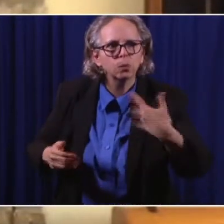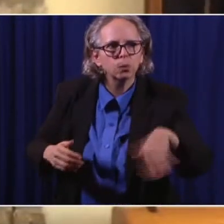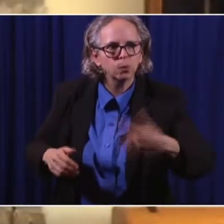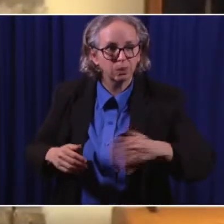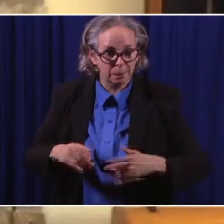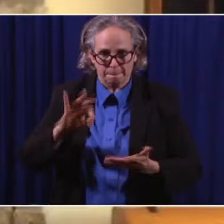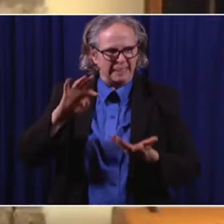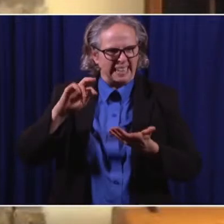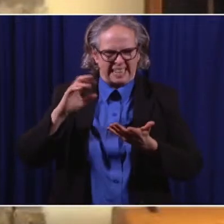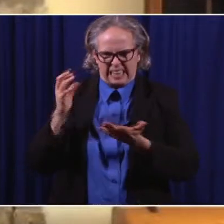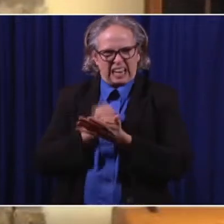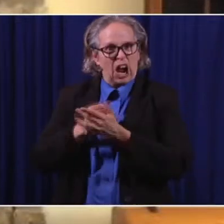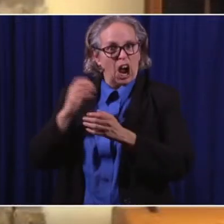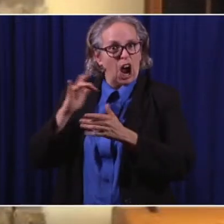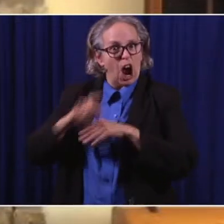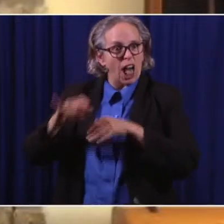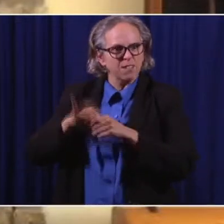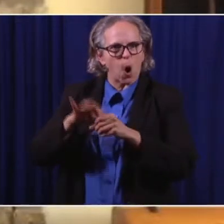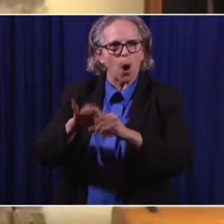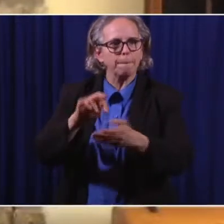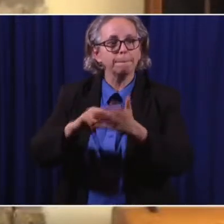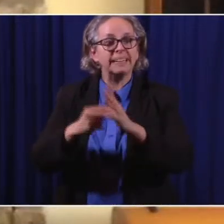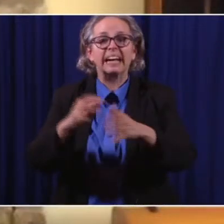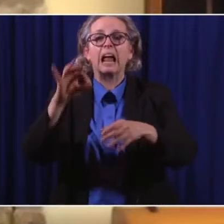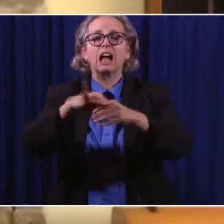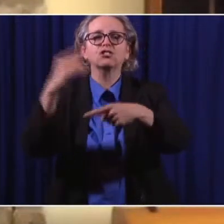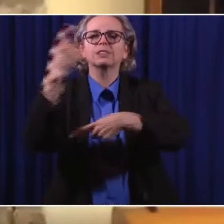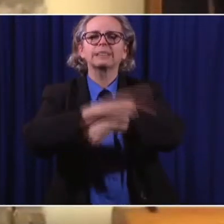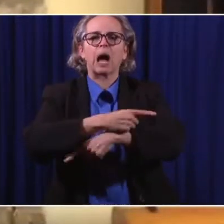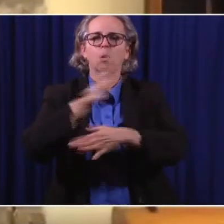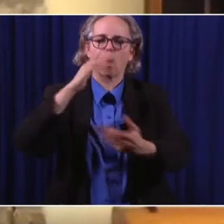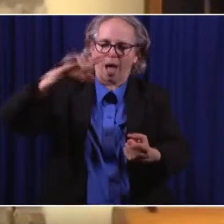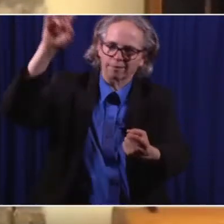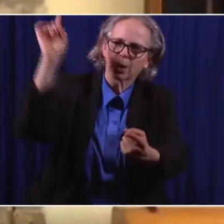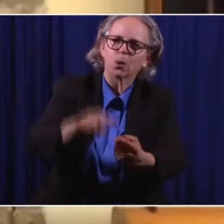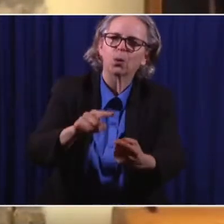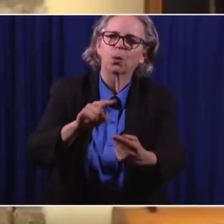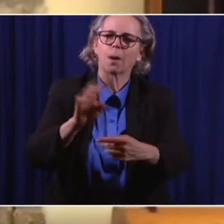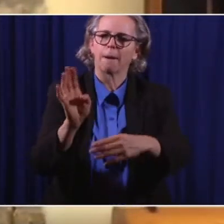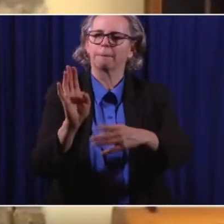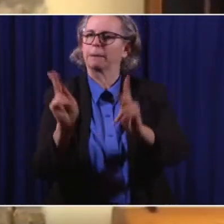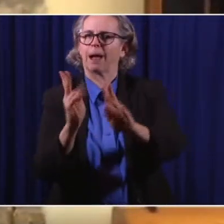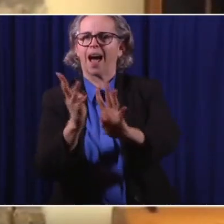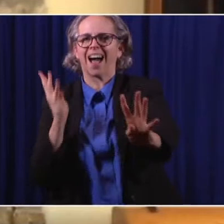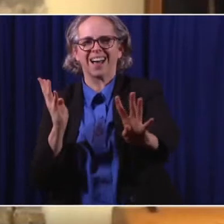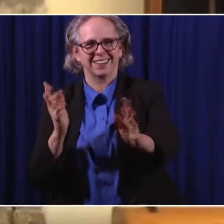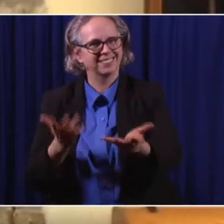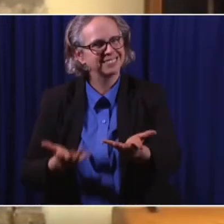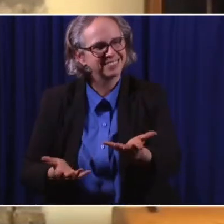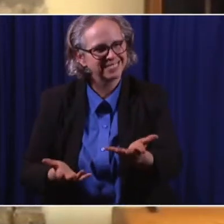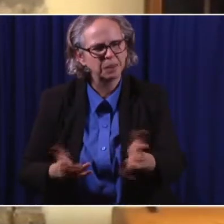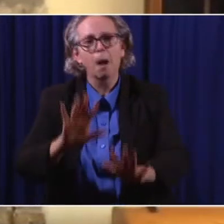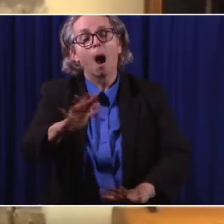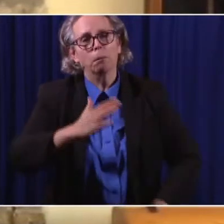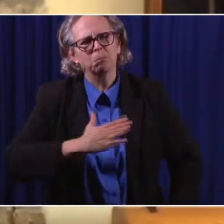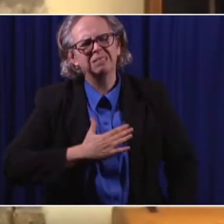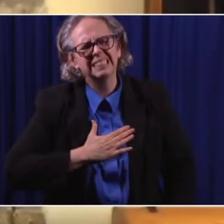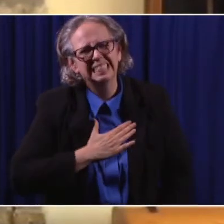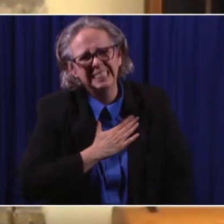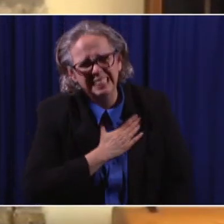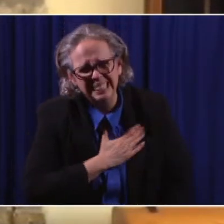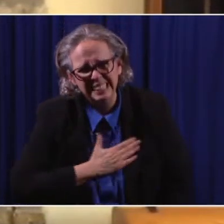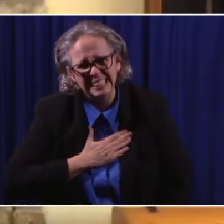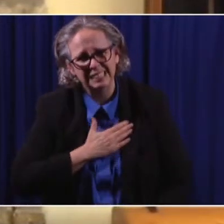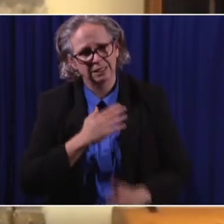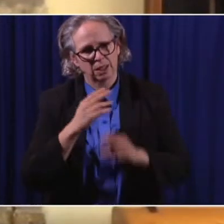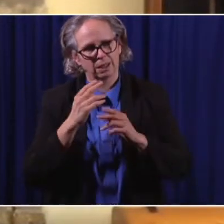And the other thing, I just keep reminding everyone, please, please, please wear a mask when you go in to vote. We owe it to the